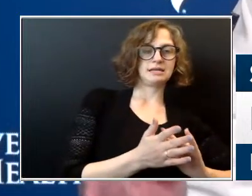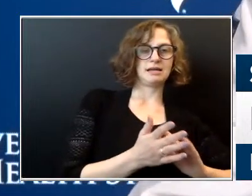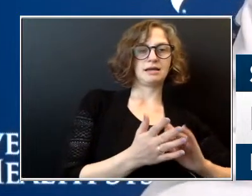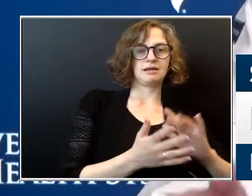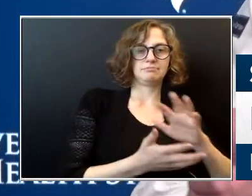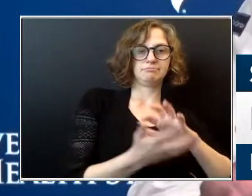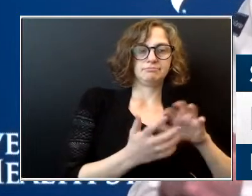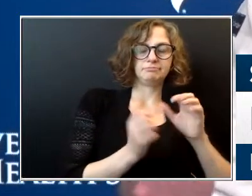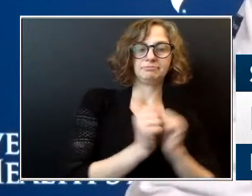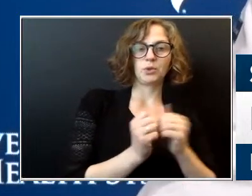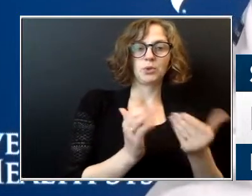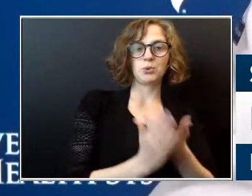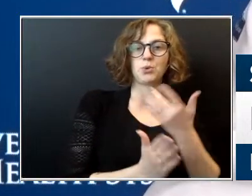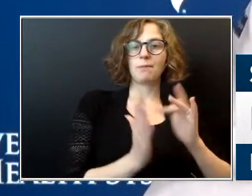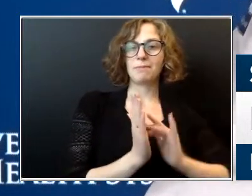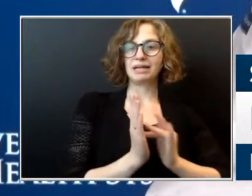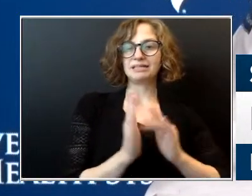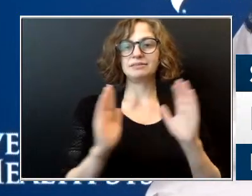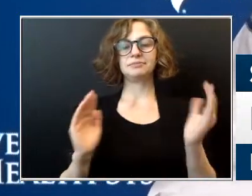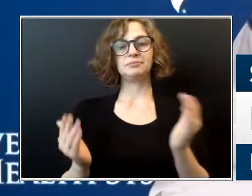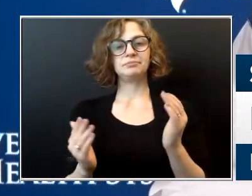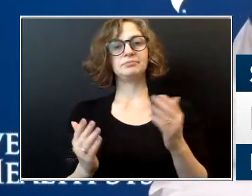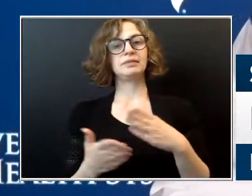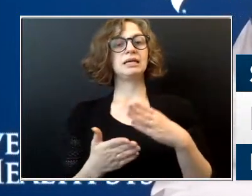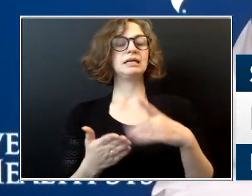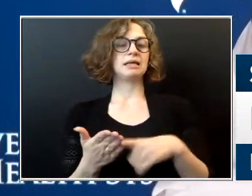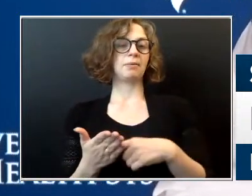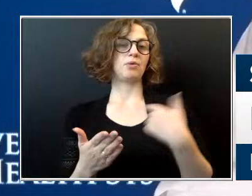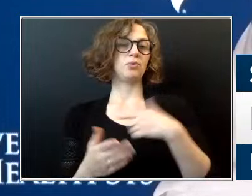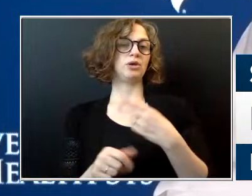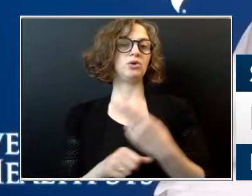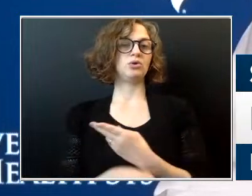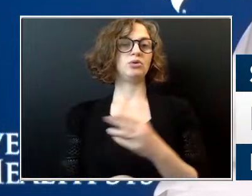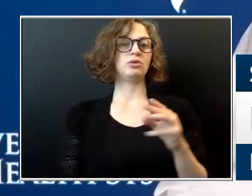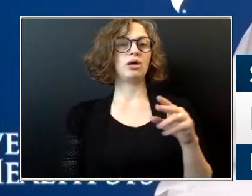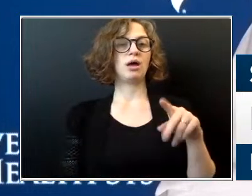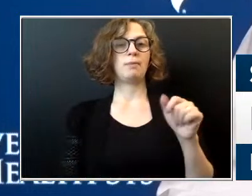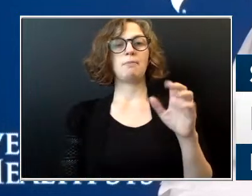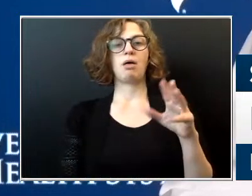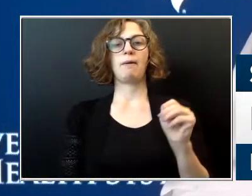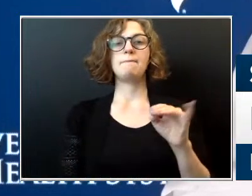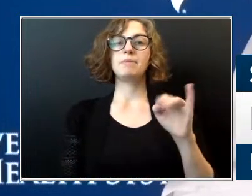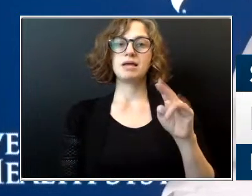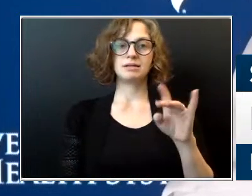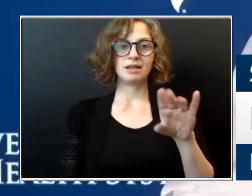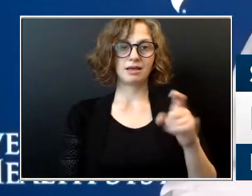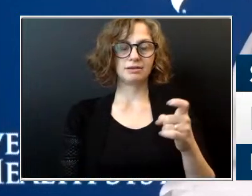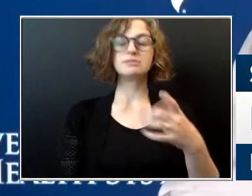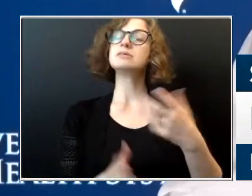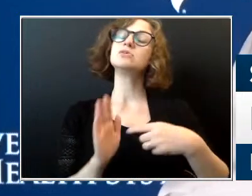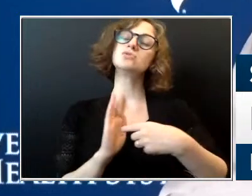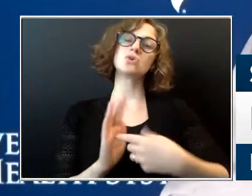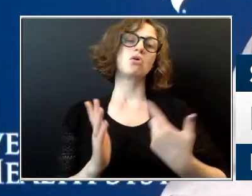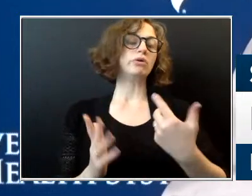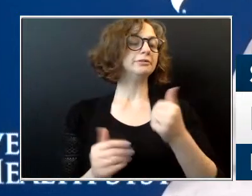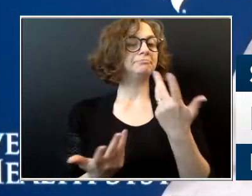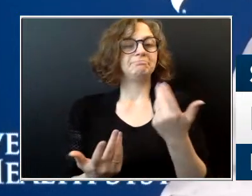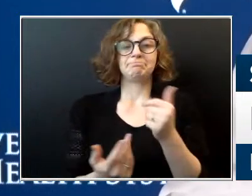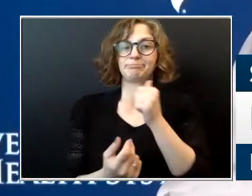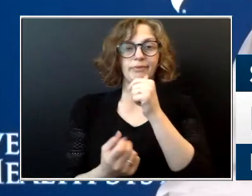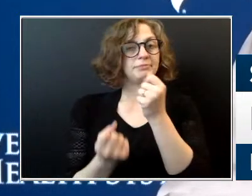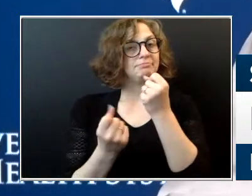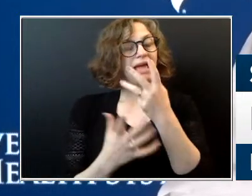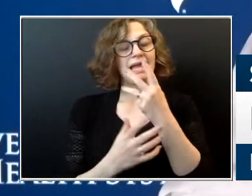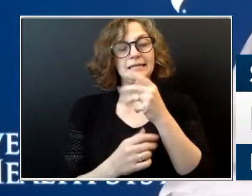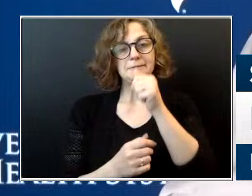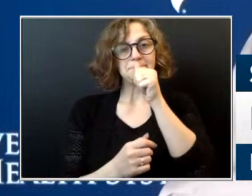that sometimes we use, POM and Dex, showed unfortunately there was an inferior survival. The fear that we were worried about, and that thankfully led the FDA